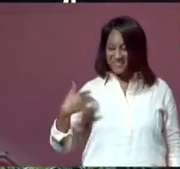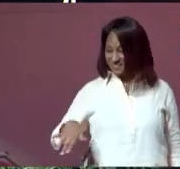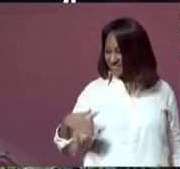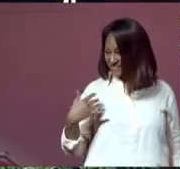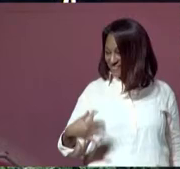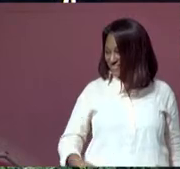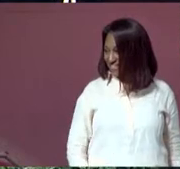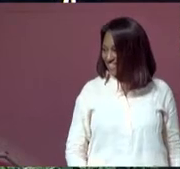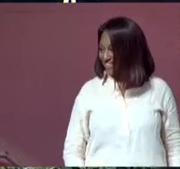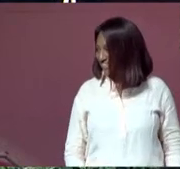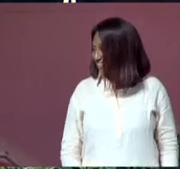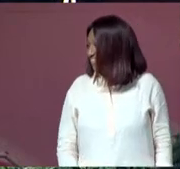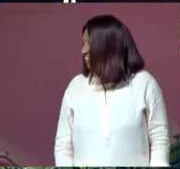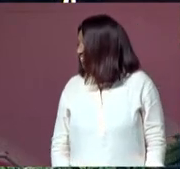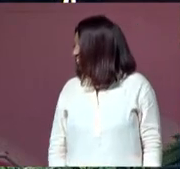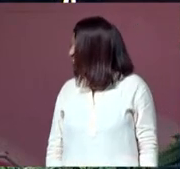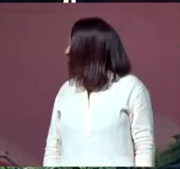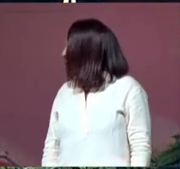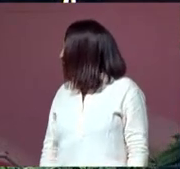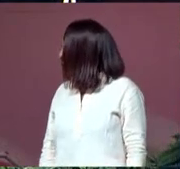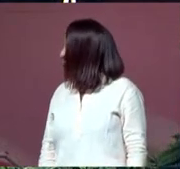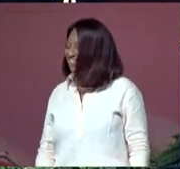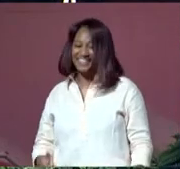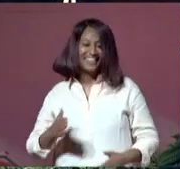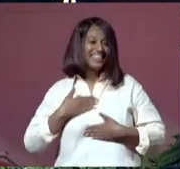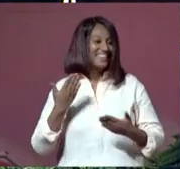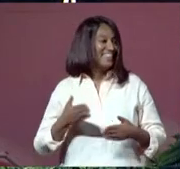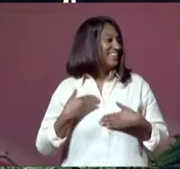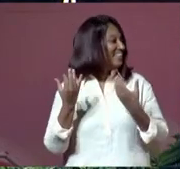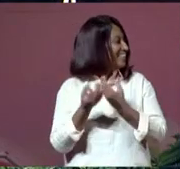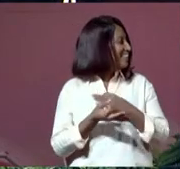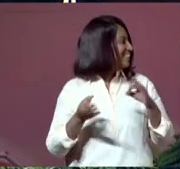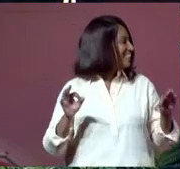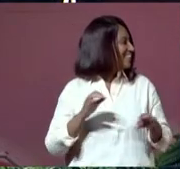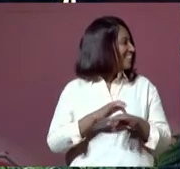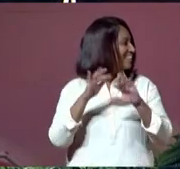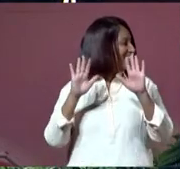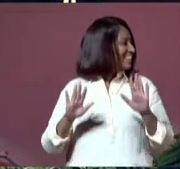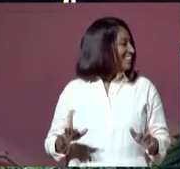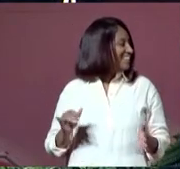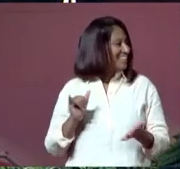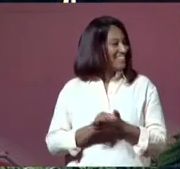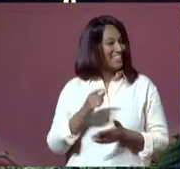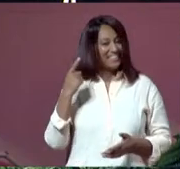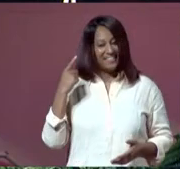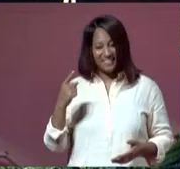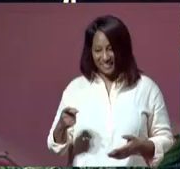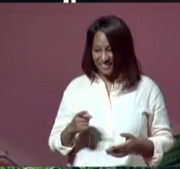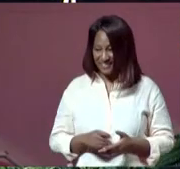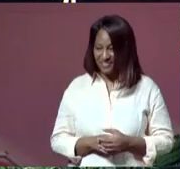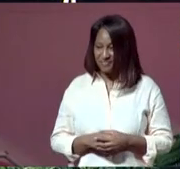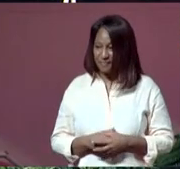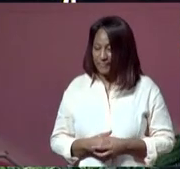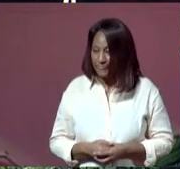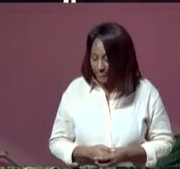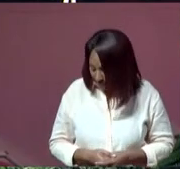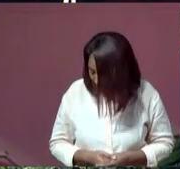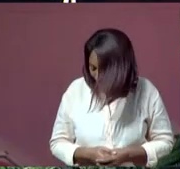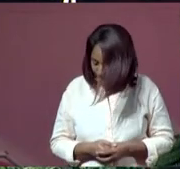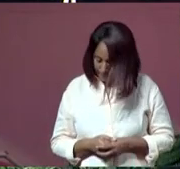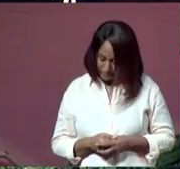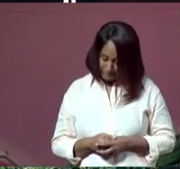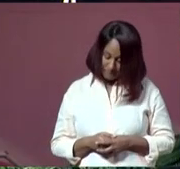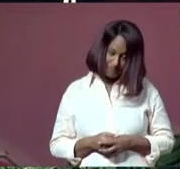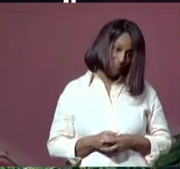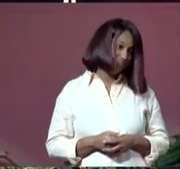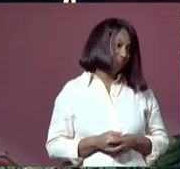And I'm glad your schedule is free on Sundays, okay? Thank you so much. That's for her Facebook post. But